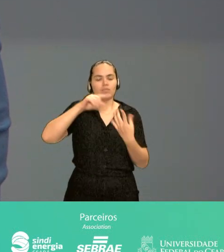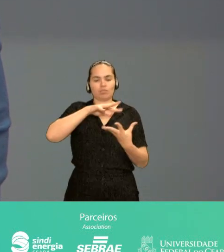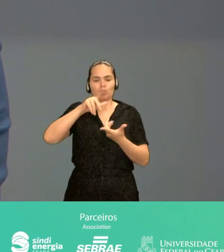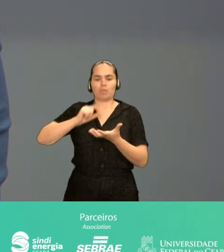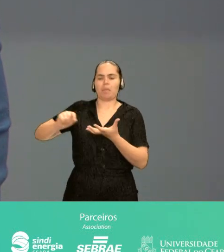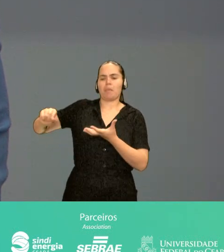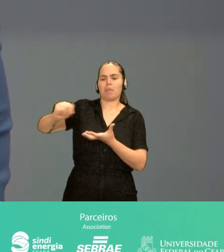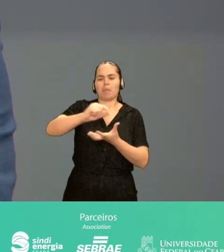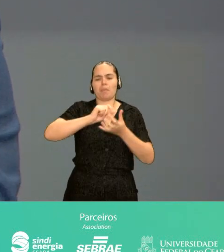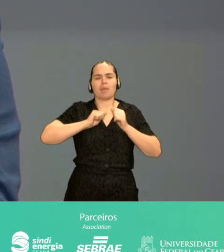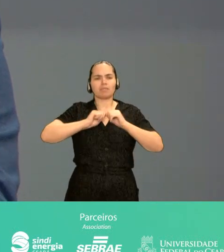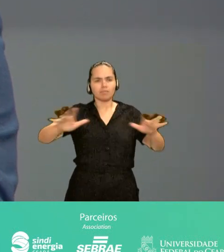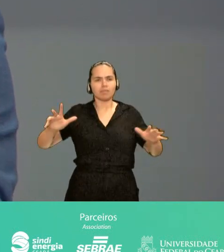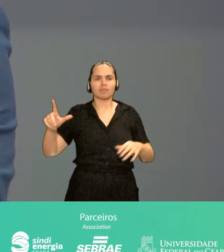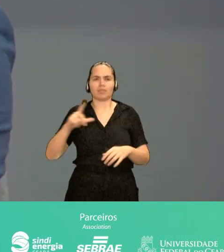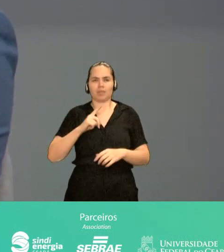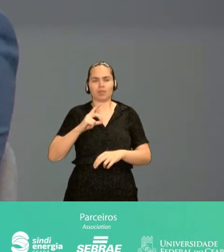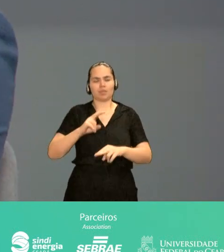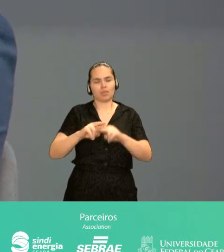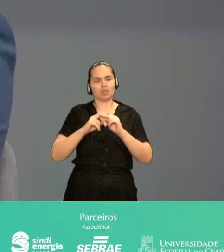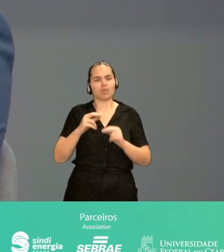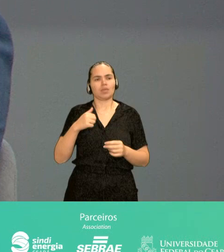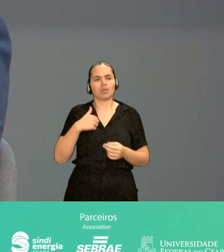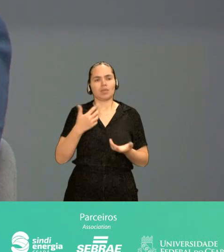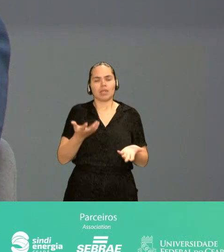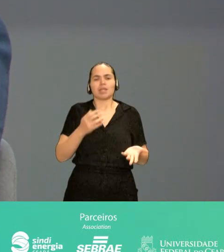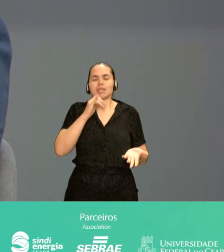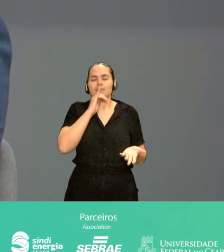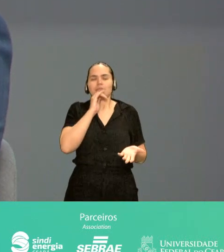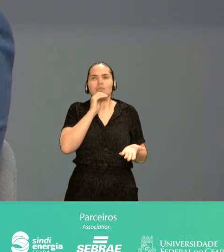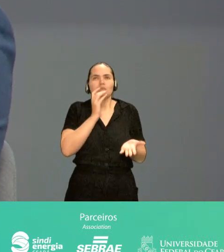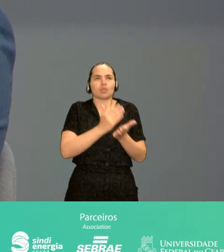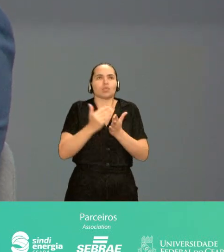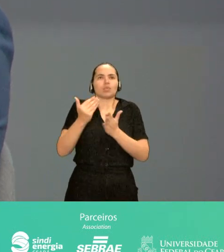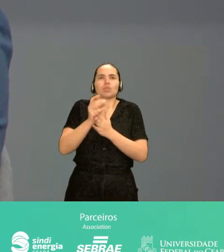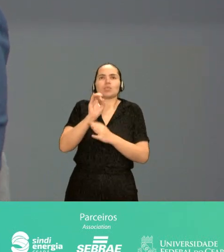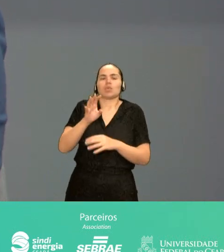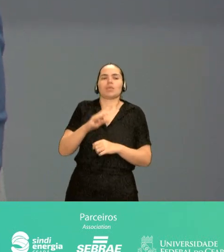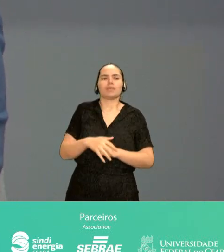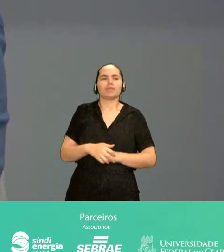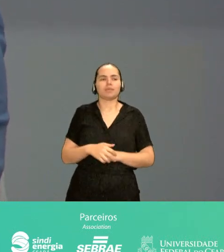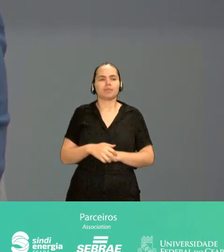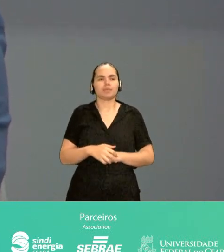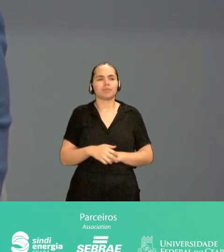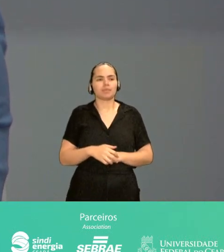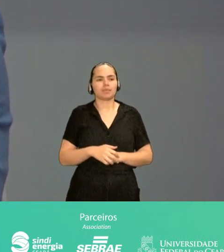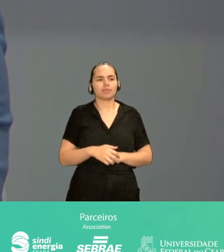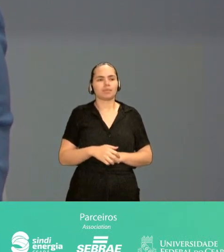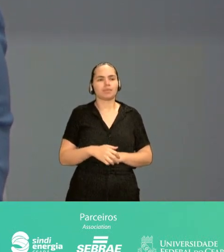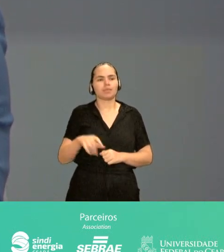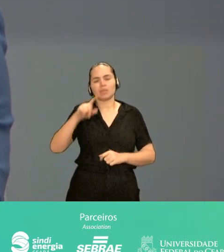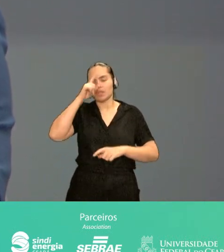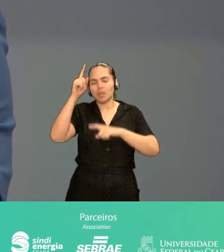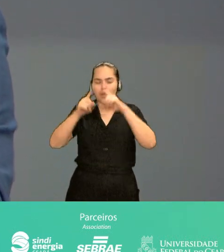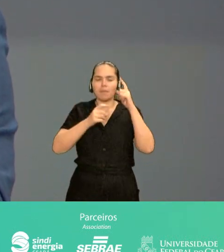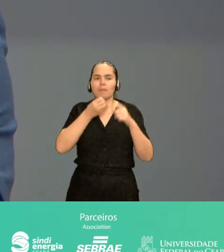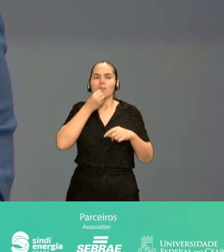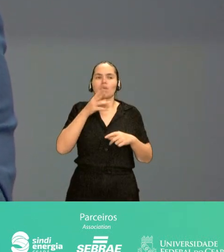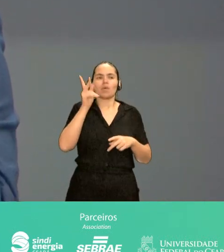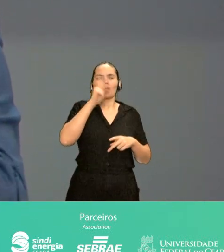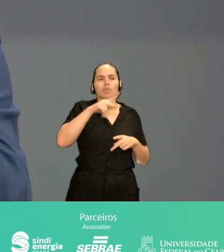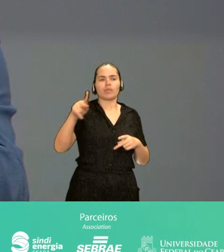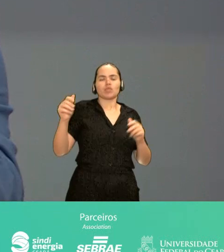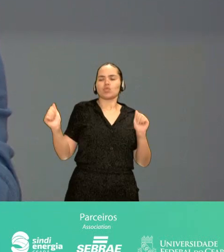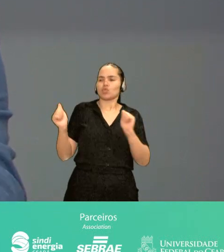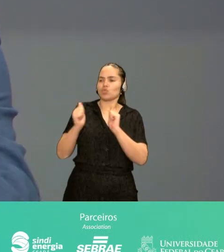to be impossible, but a we are evolução here. é muito mais do que isso. And O resto besides believing in é ter boas yourselves, ideias, you é ter need os to have professores do